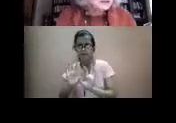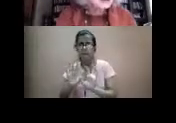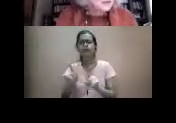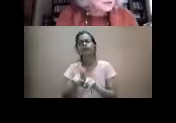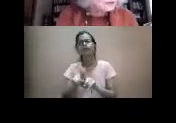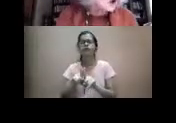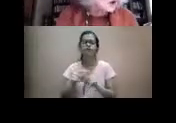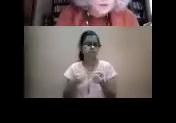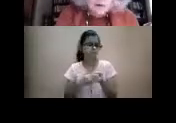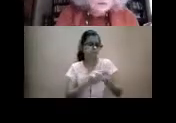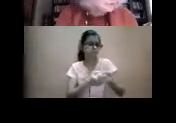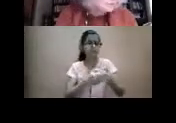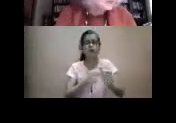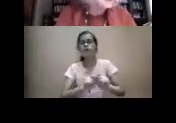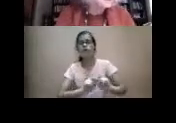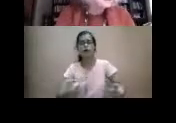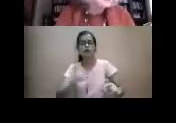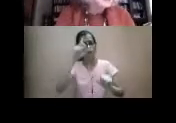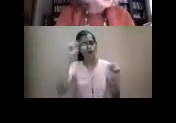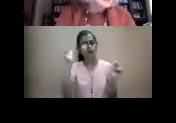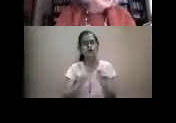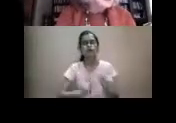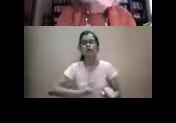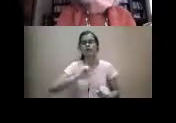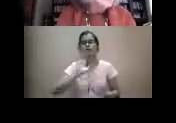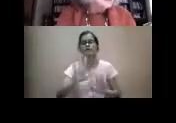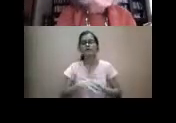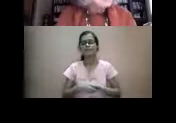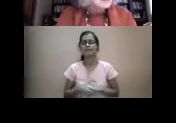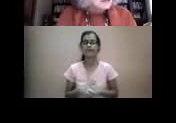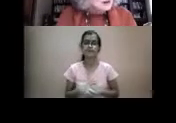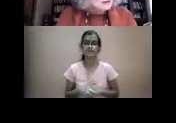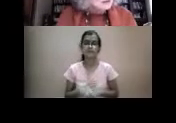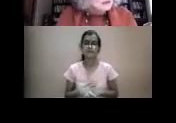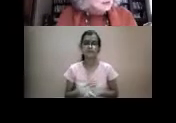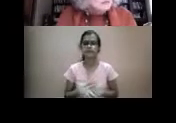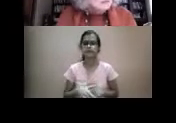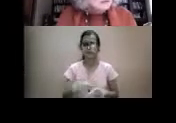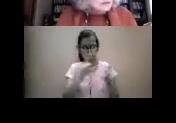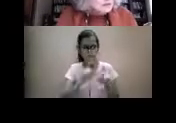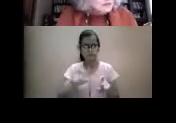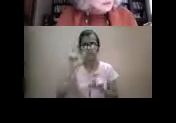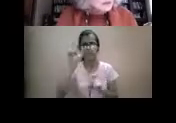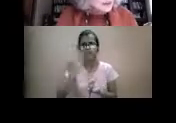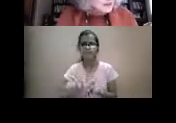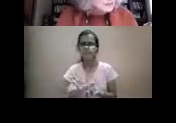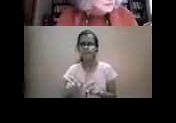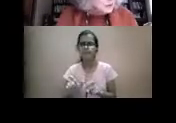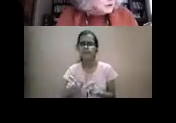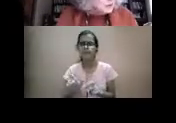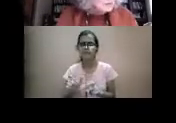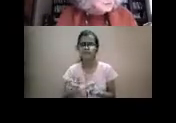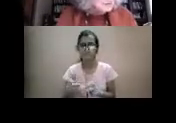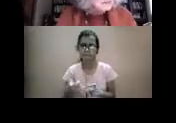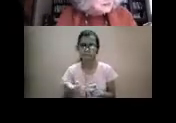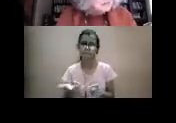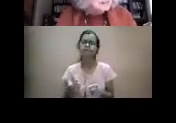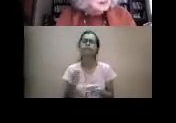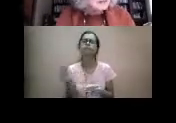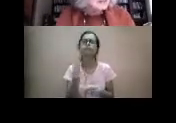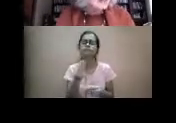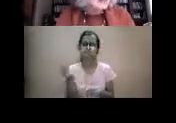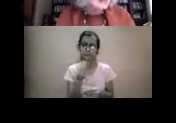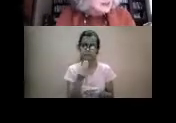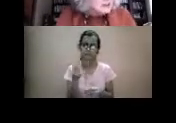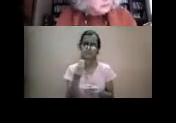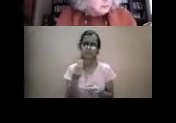carer for's own response, what the carer presumes is good for the cared for may be something